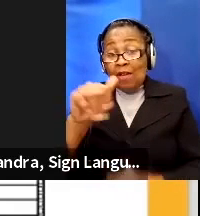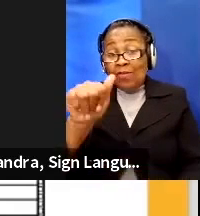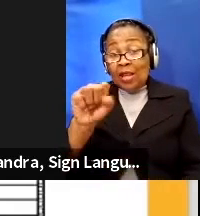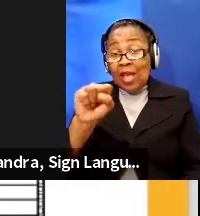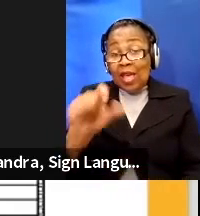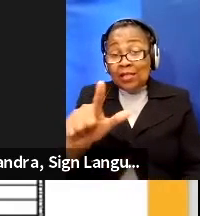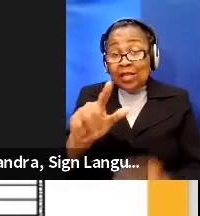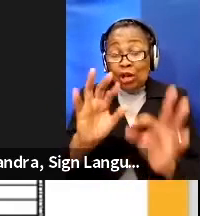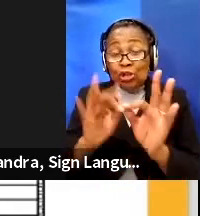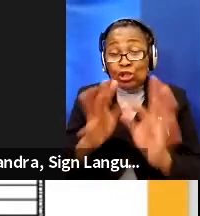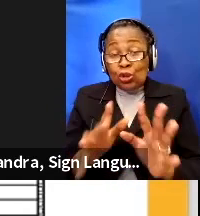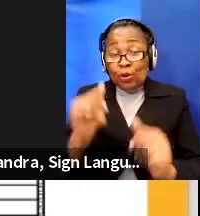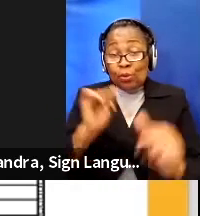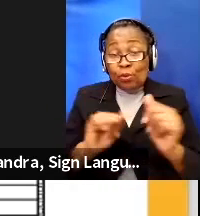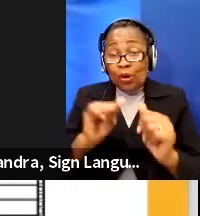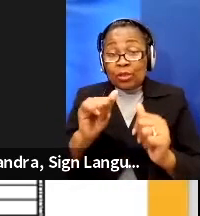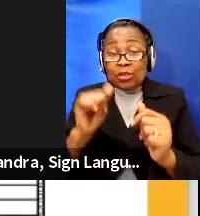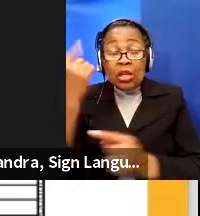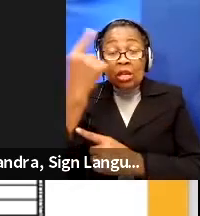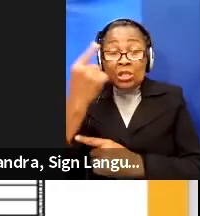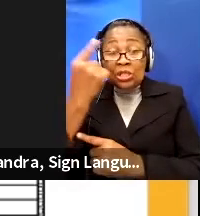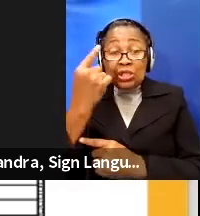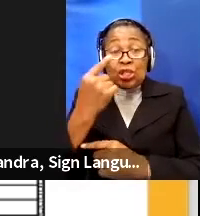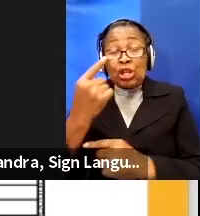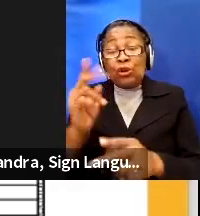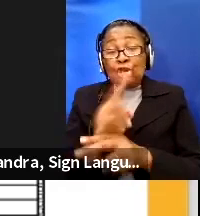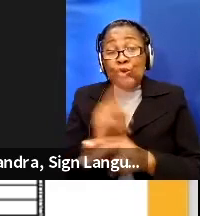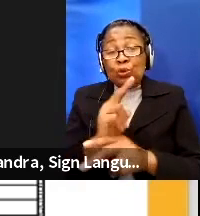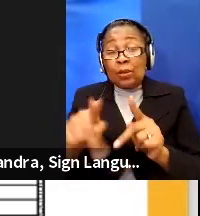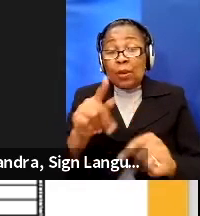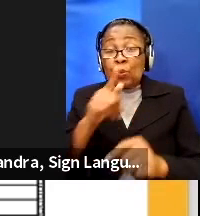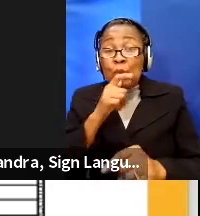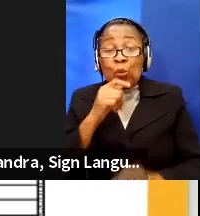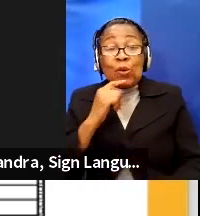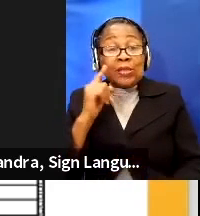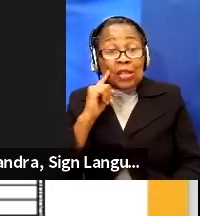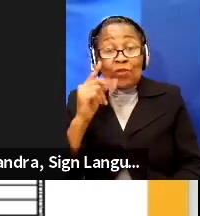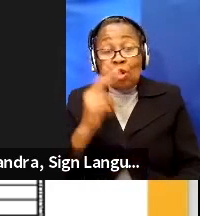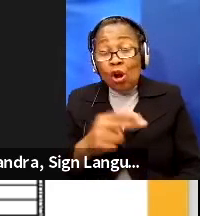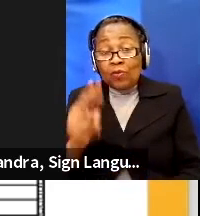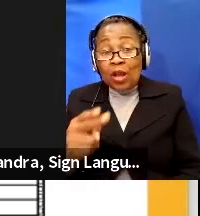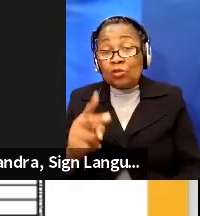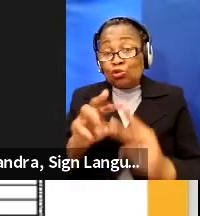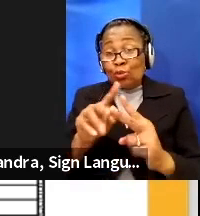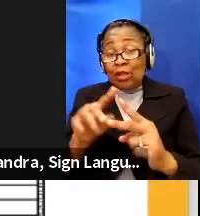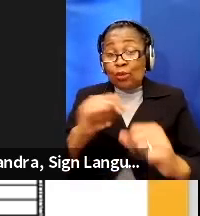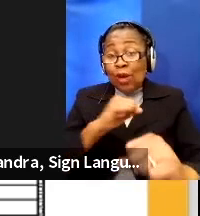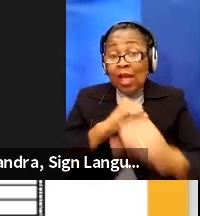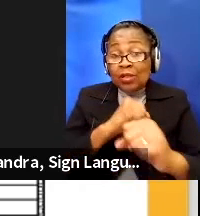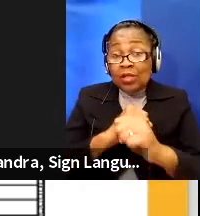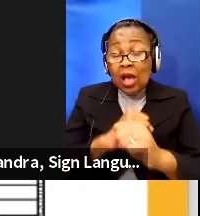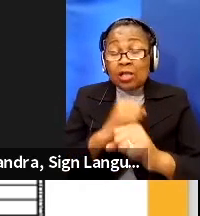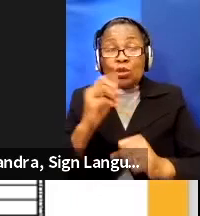interpreted performance, consider using people that are deaf or hard of hearing to either advertise or